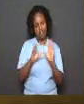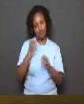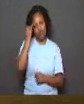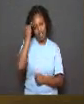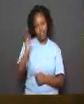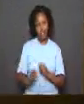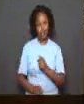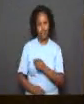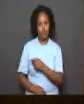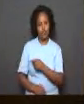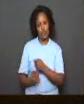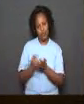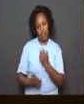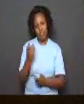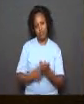ideas.